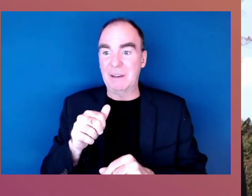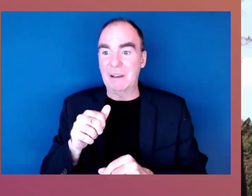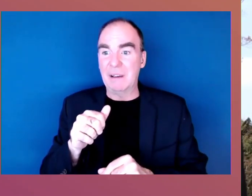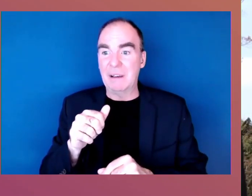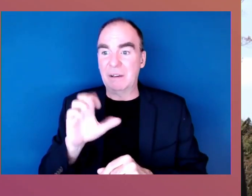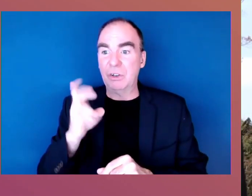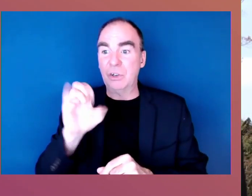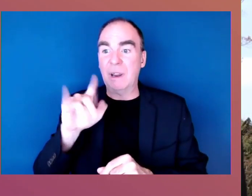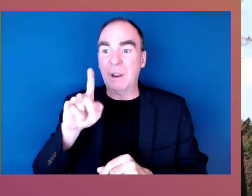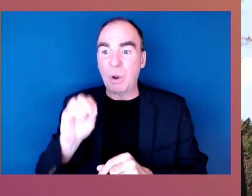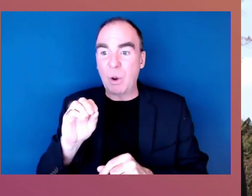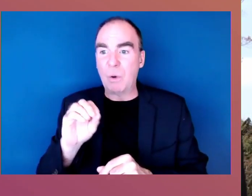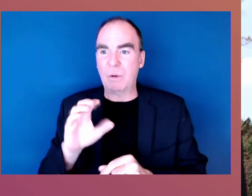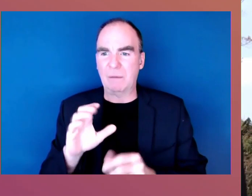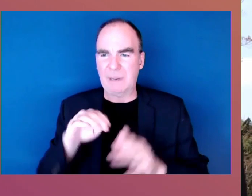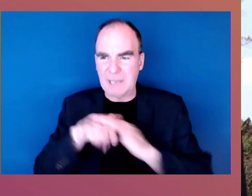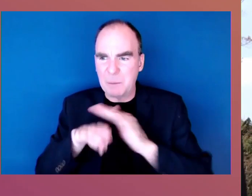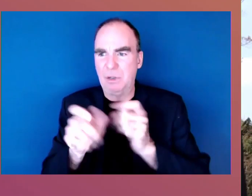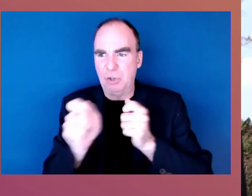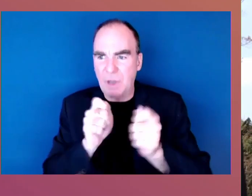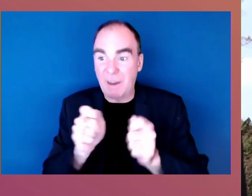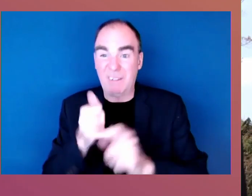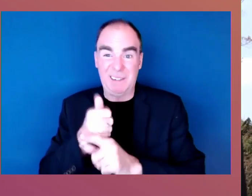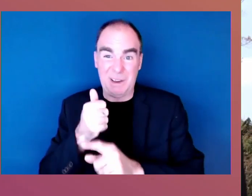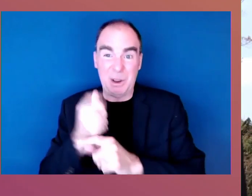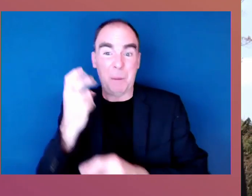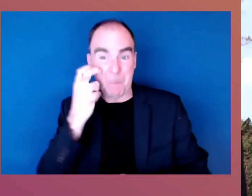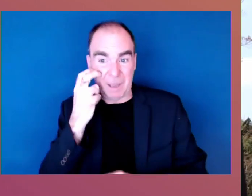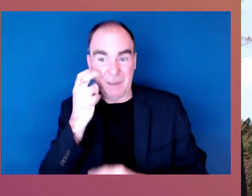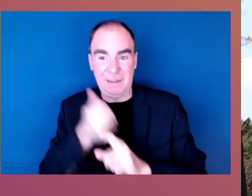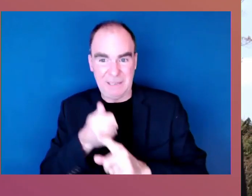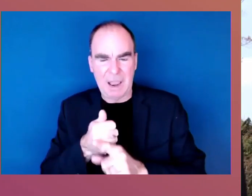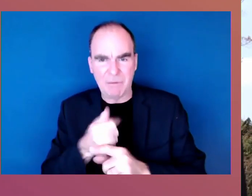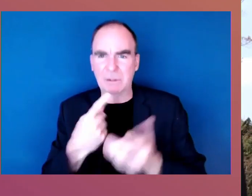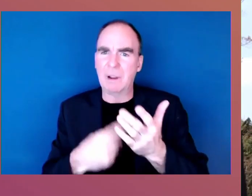the quality of her life. Chieko, welcome.